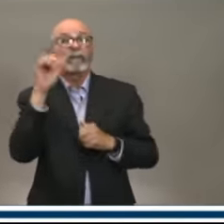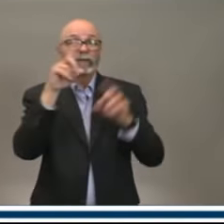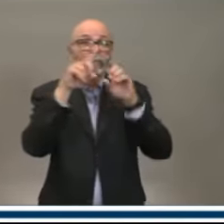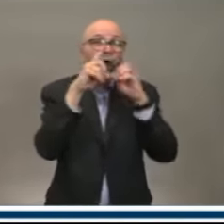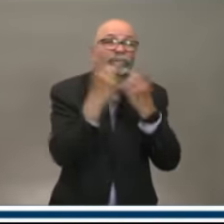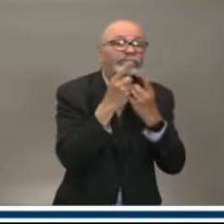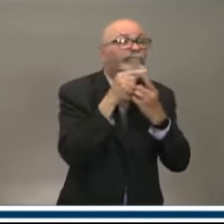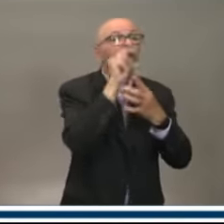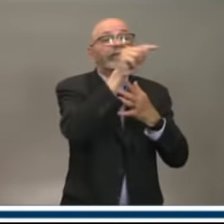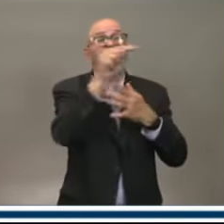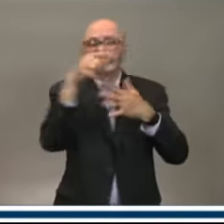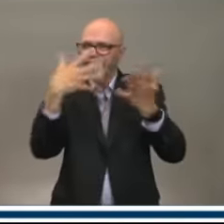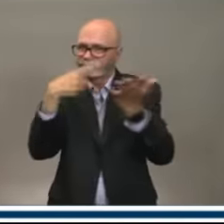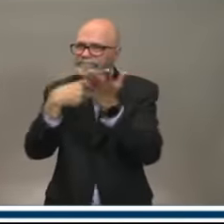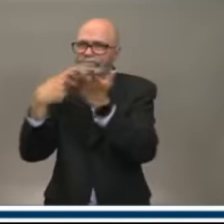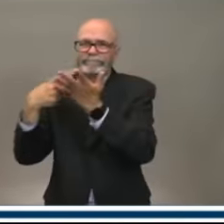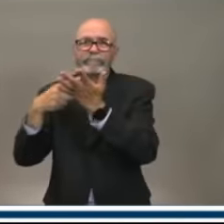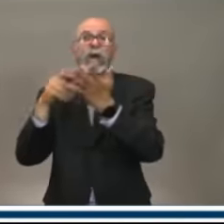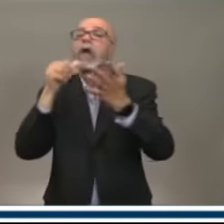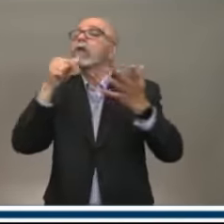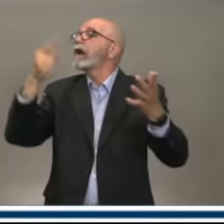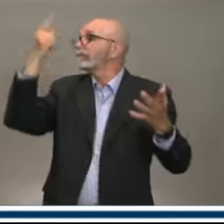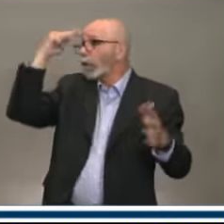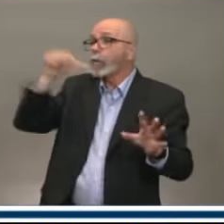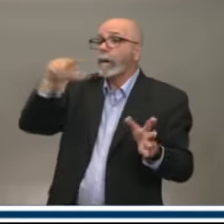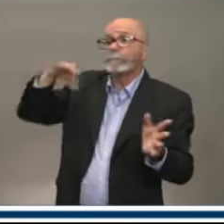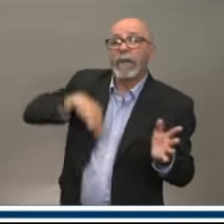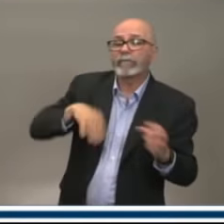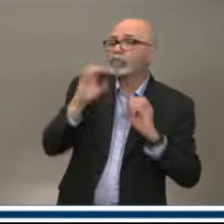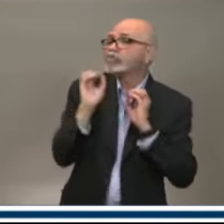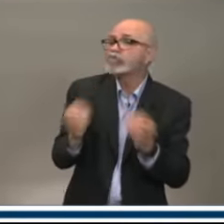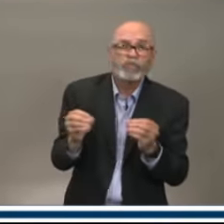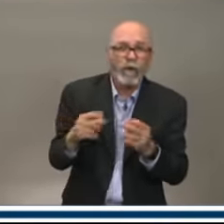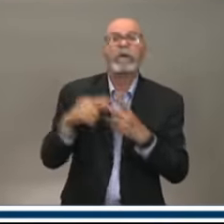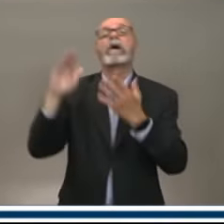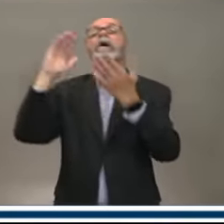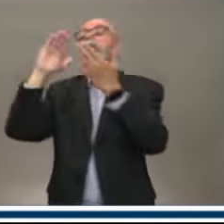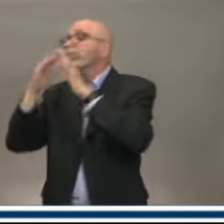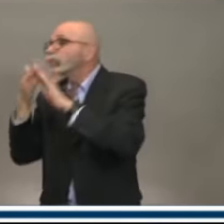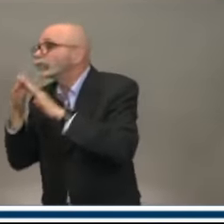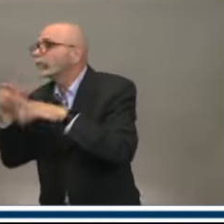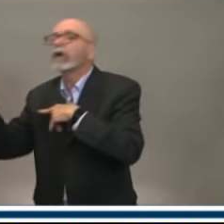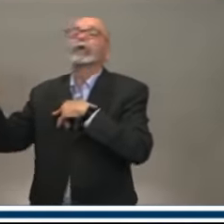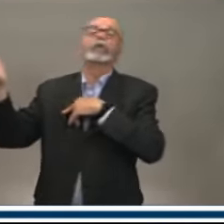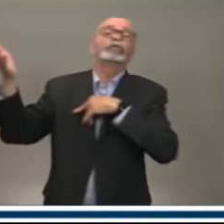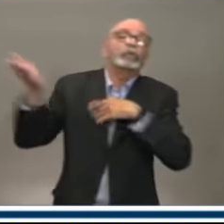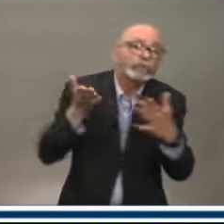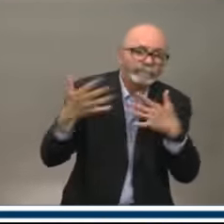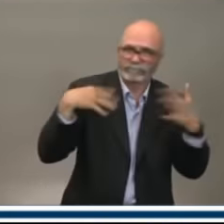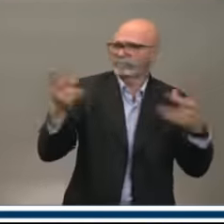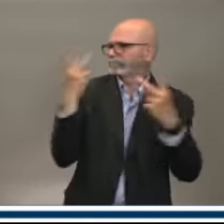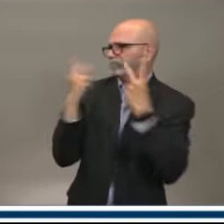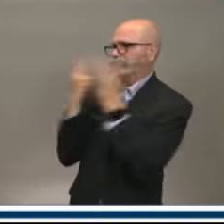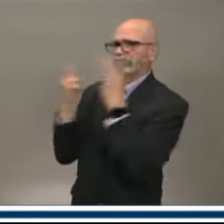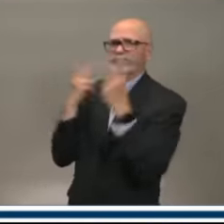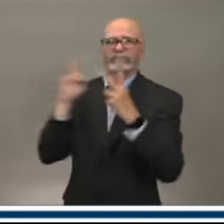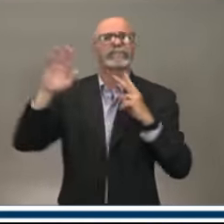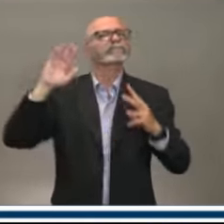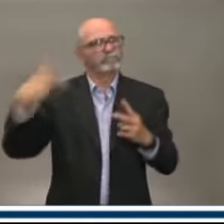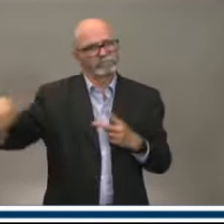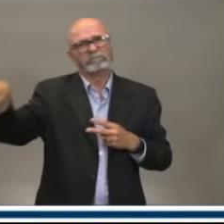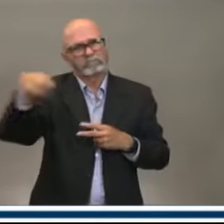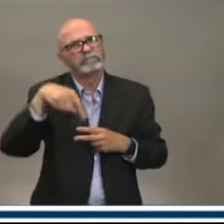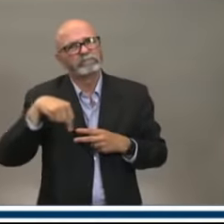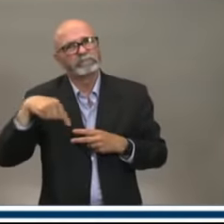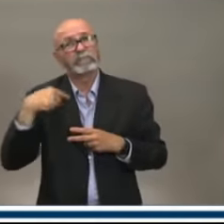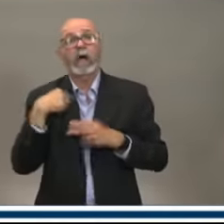Reagan's working with not-for-profits through community services. We continue to see those things flourish. I mentioned in my remarks about